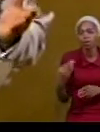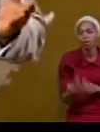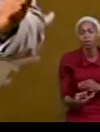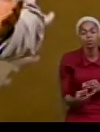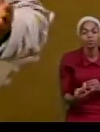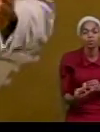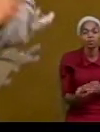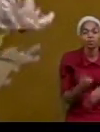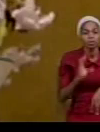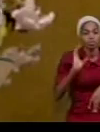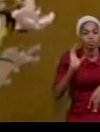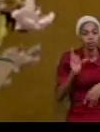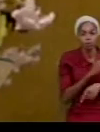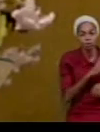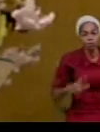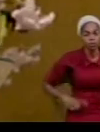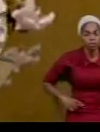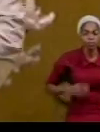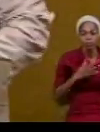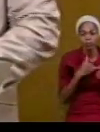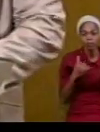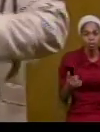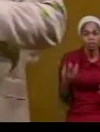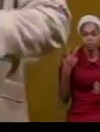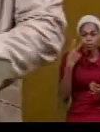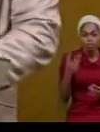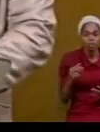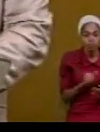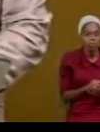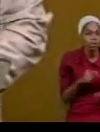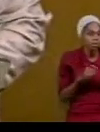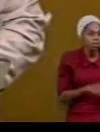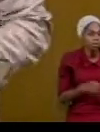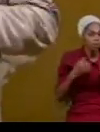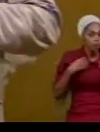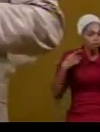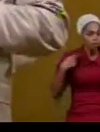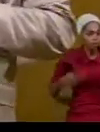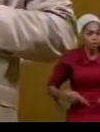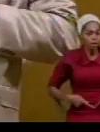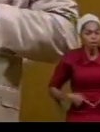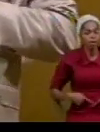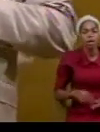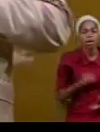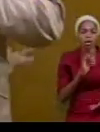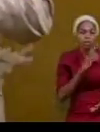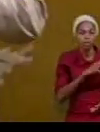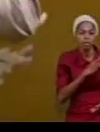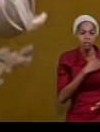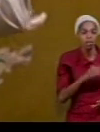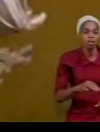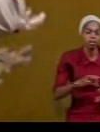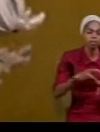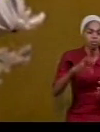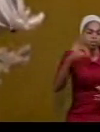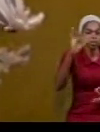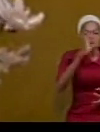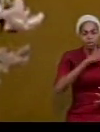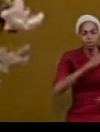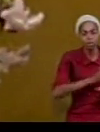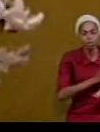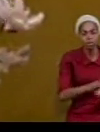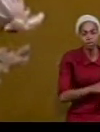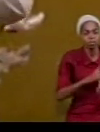a health, and then also had a spiritual lesson for us. As you know, number one, that woman at the time